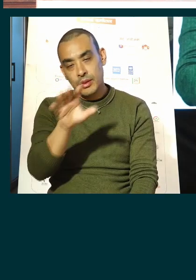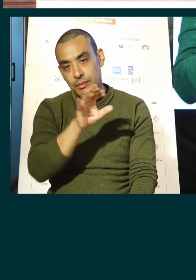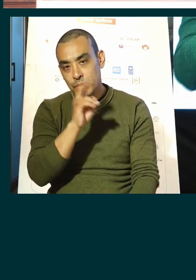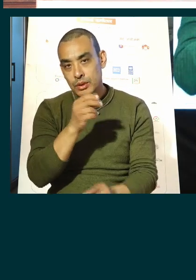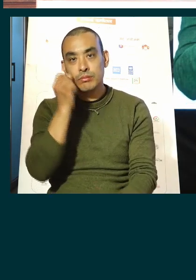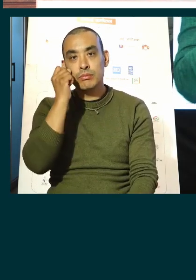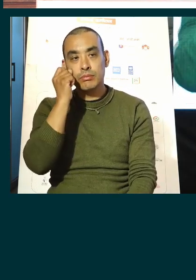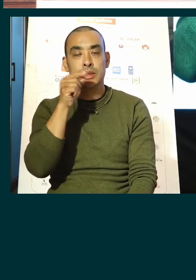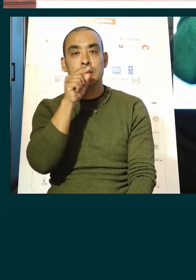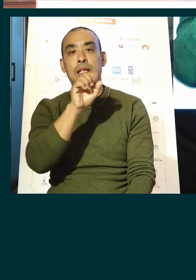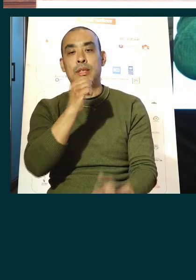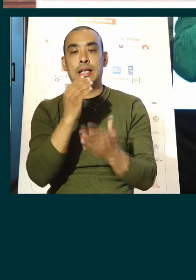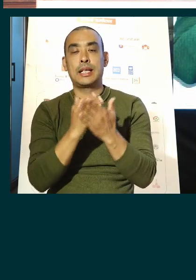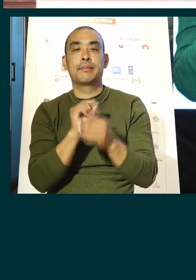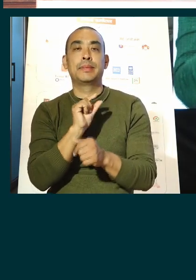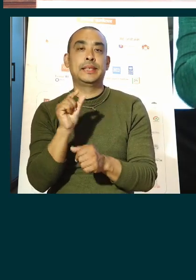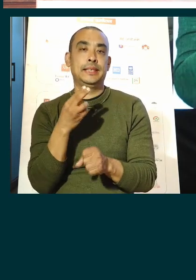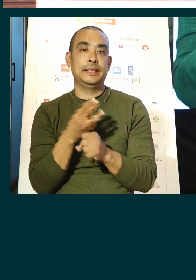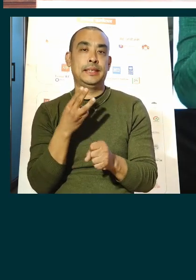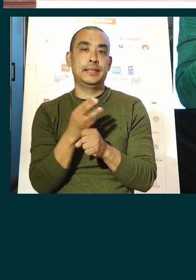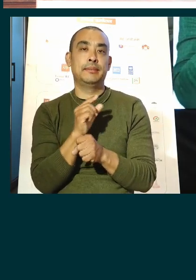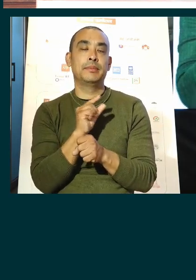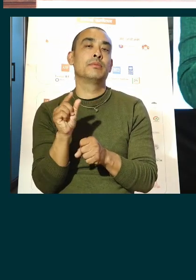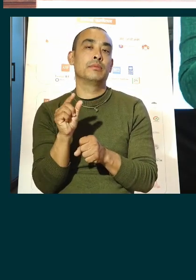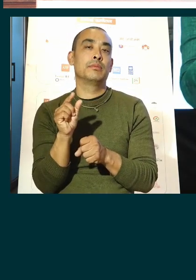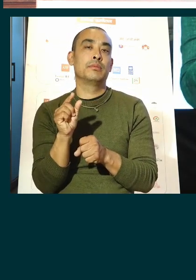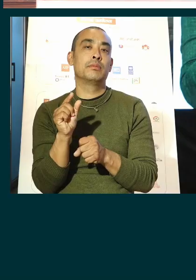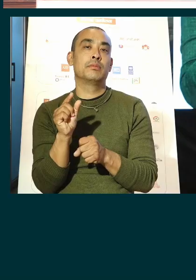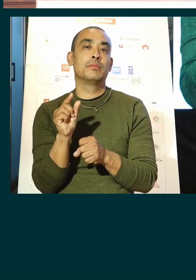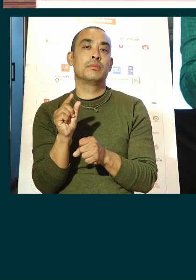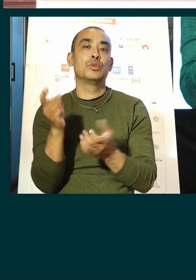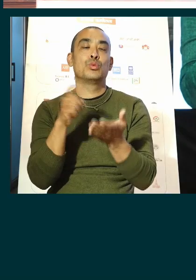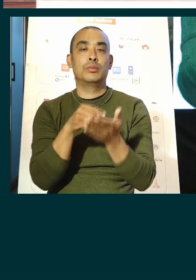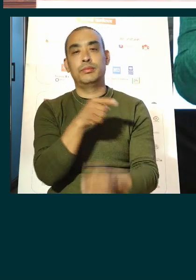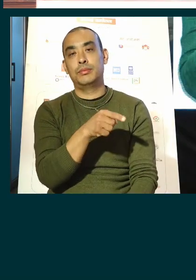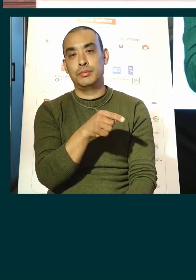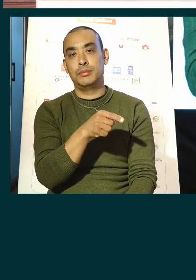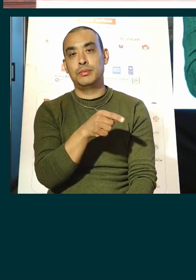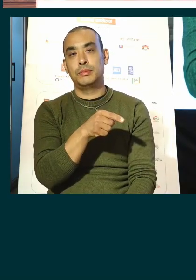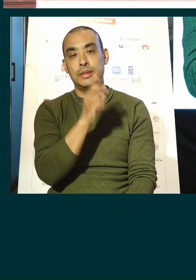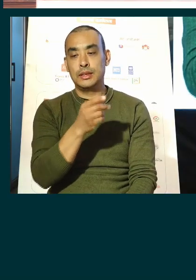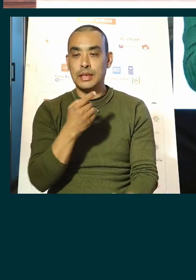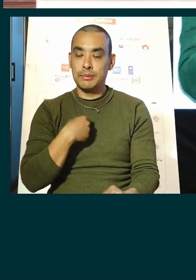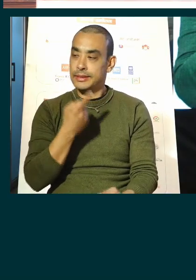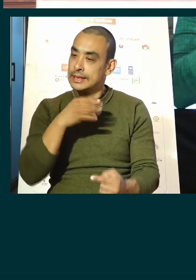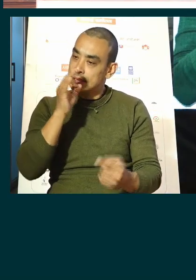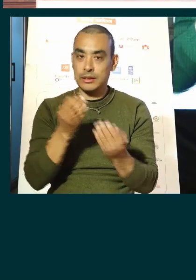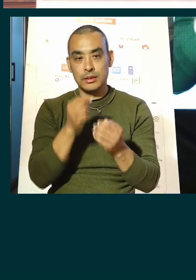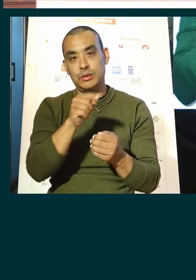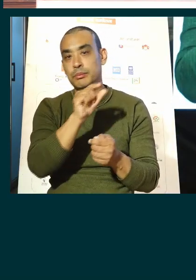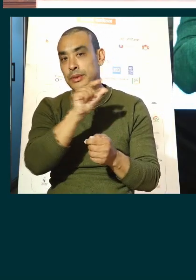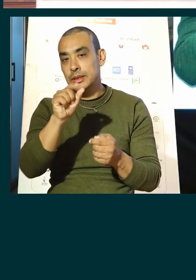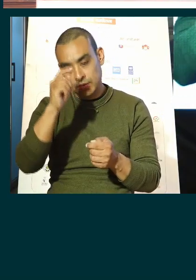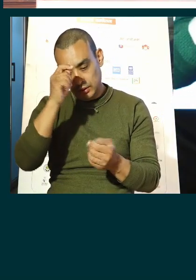these, our program came into light, and this is where we have decided to reverse the